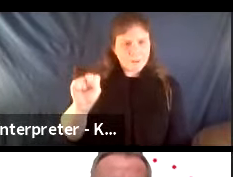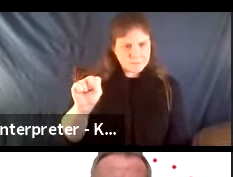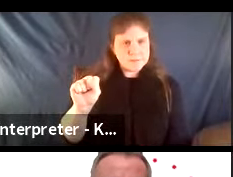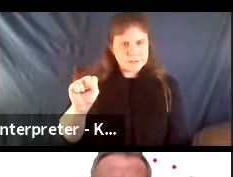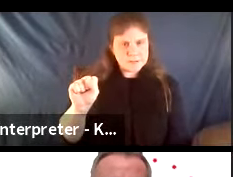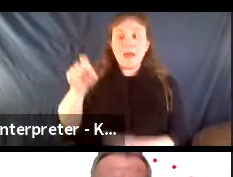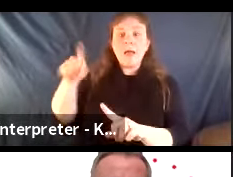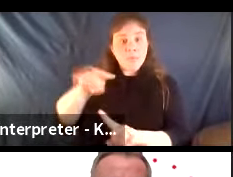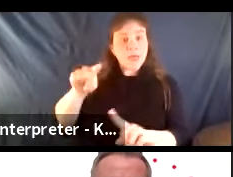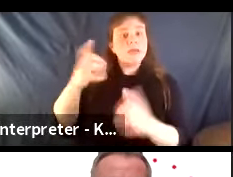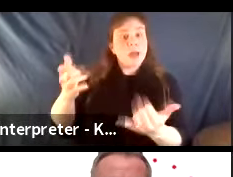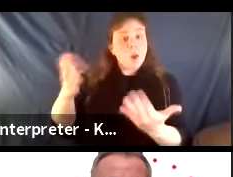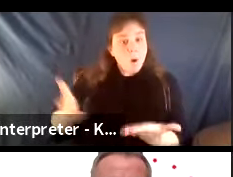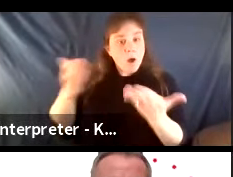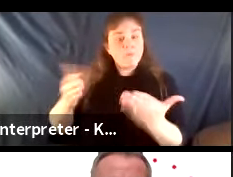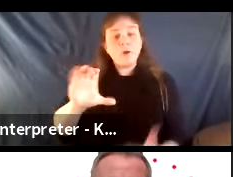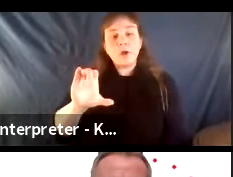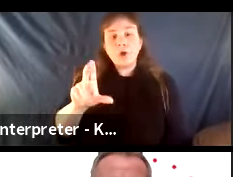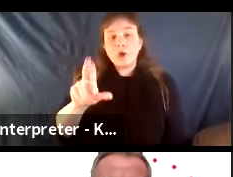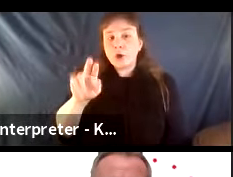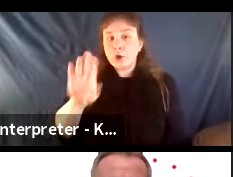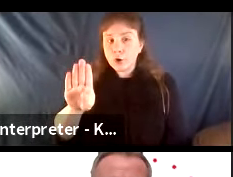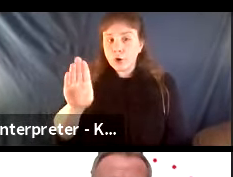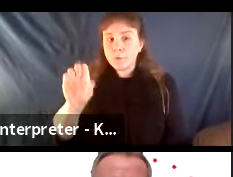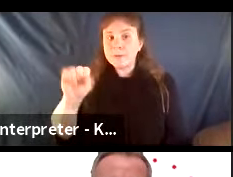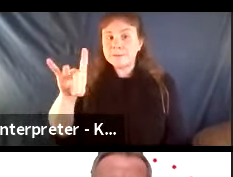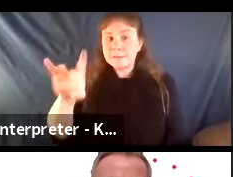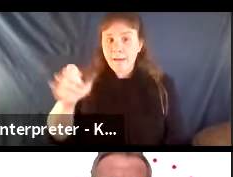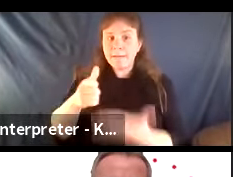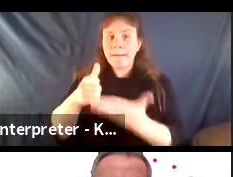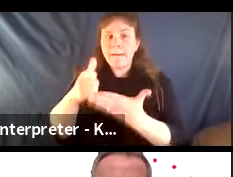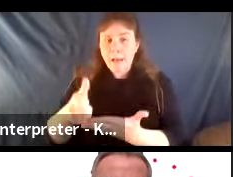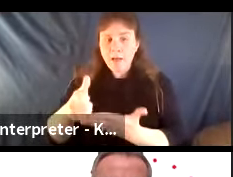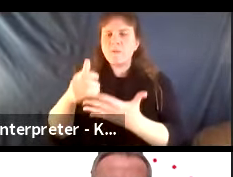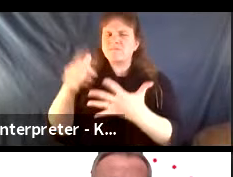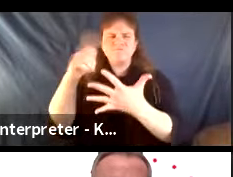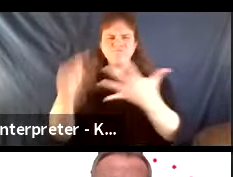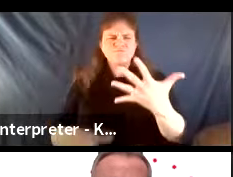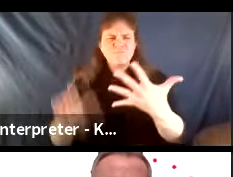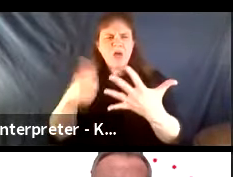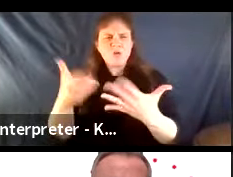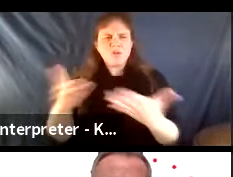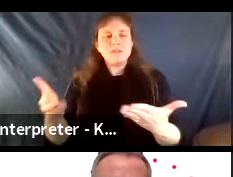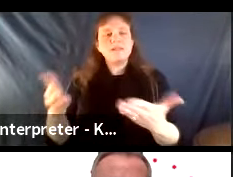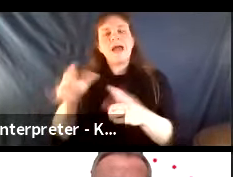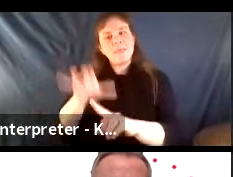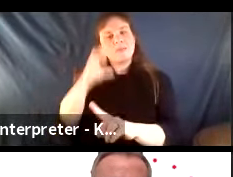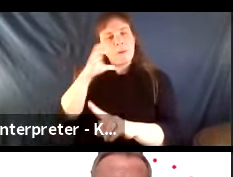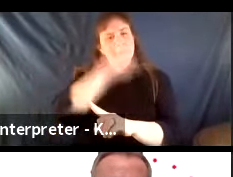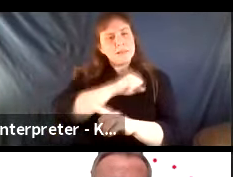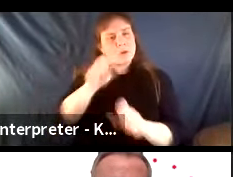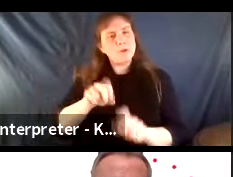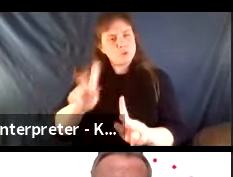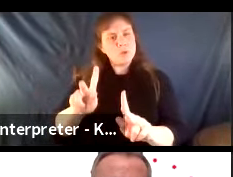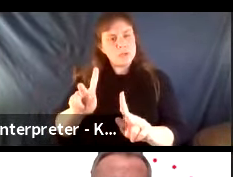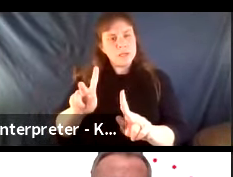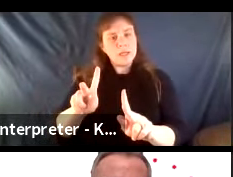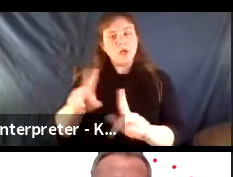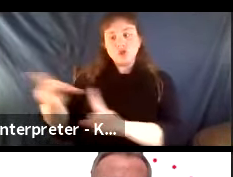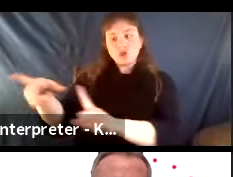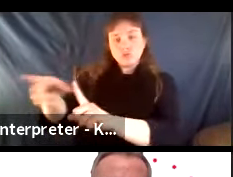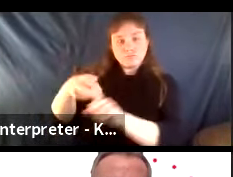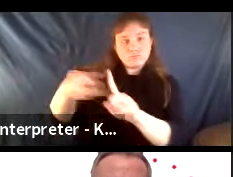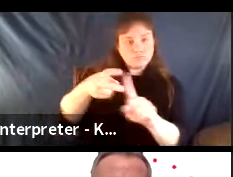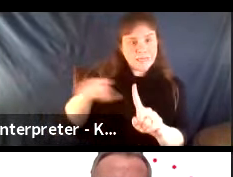are, and I think that it's a missed opportunity to bring in some of the communities that are doing fantastic work